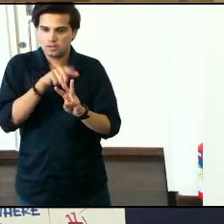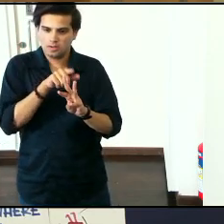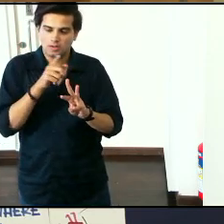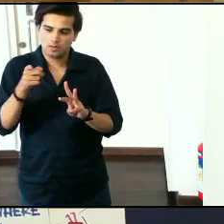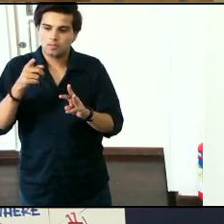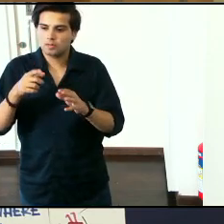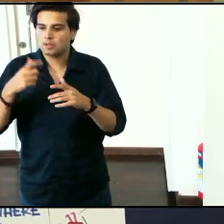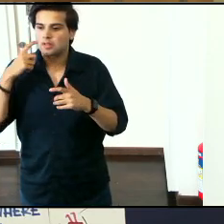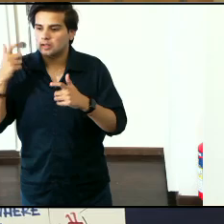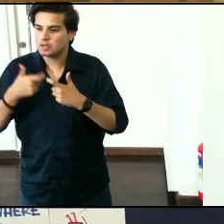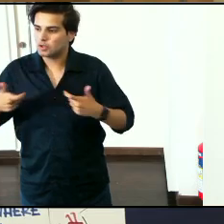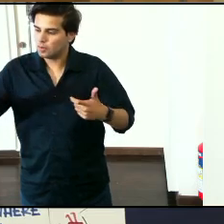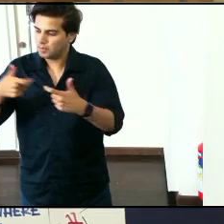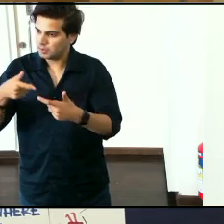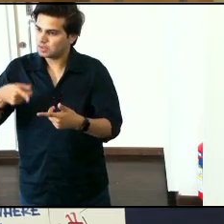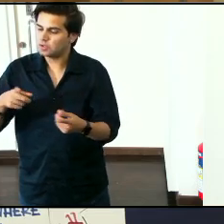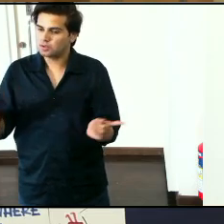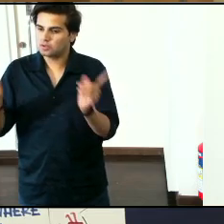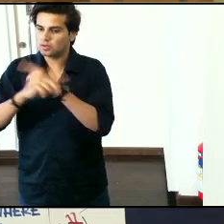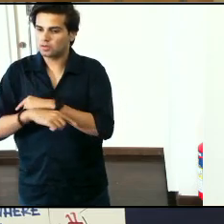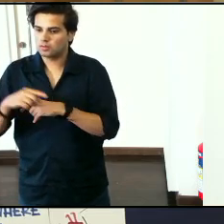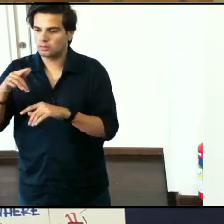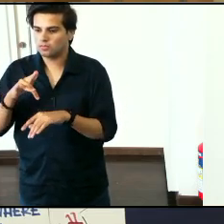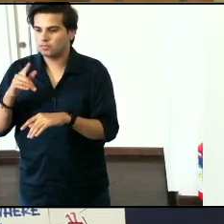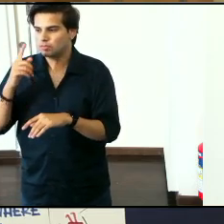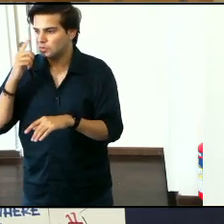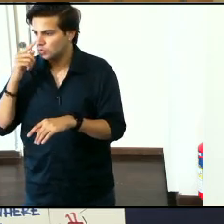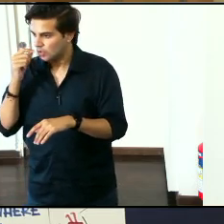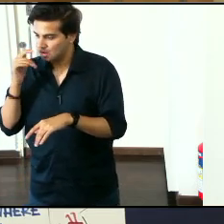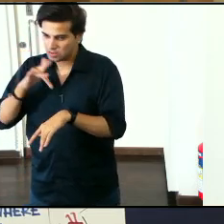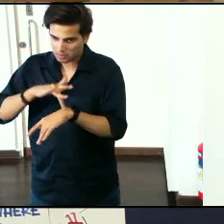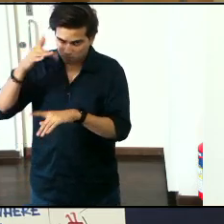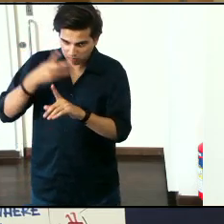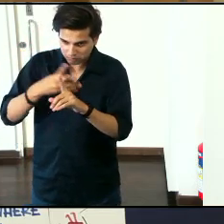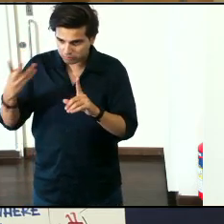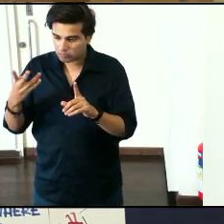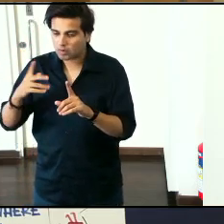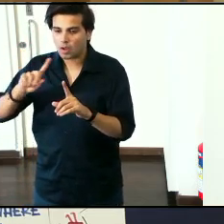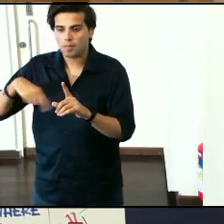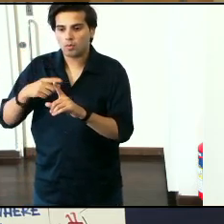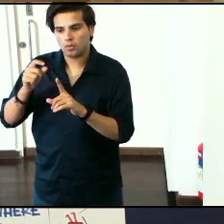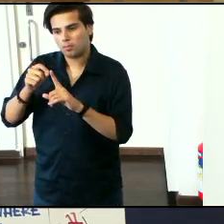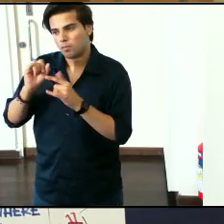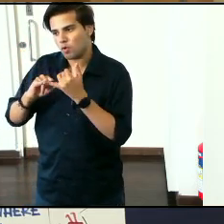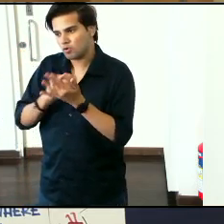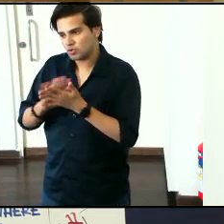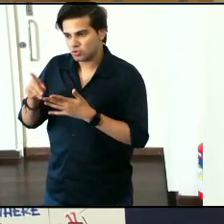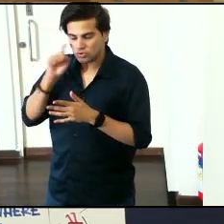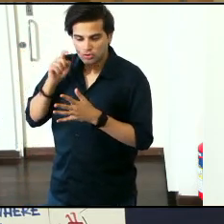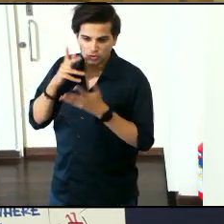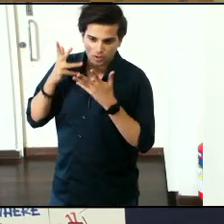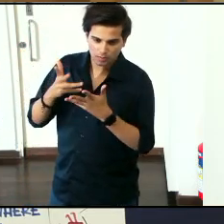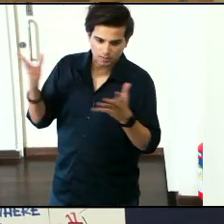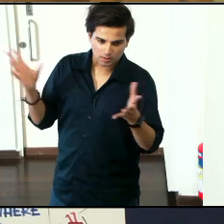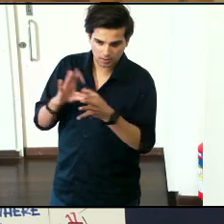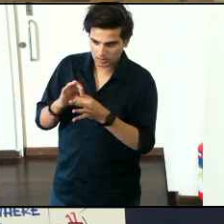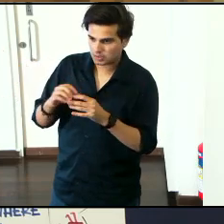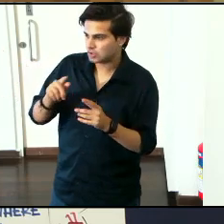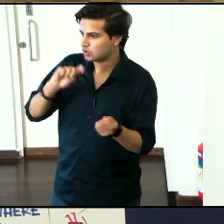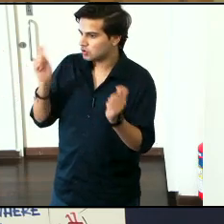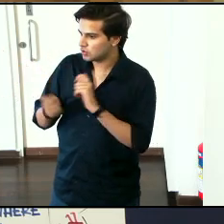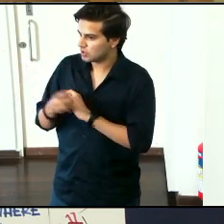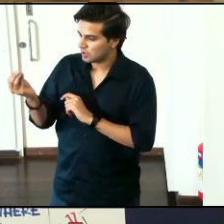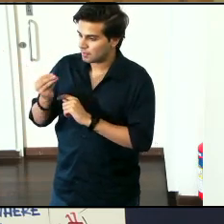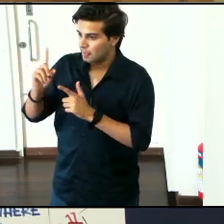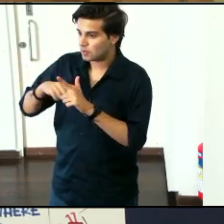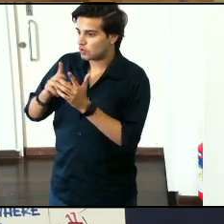Committee replaced the gender sensitization and campaign against sexual harassment sort of unit that we had in